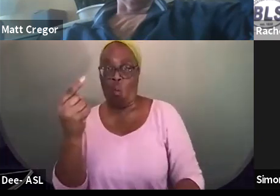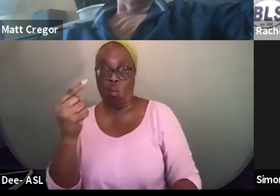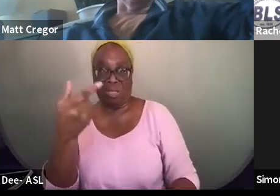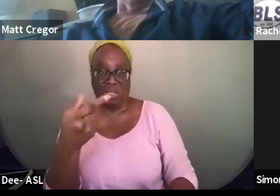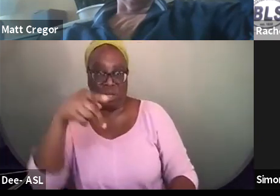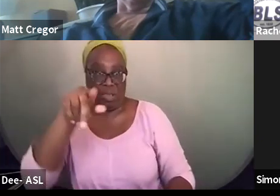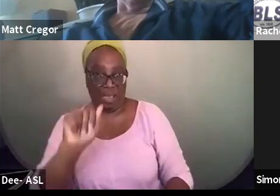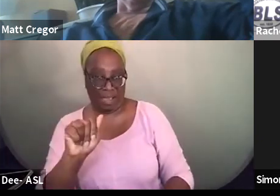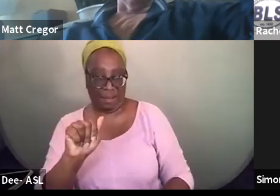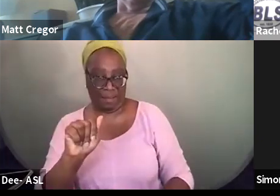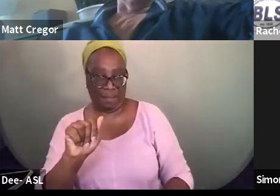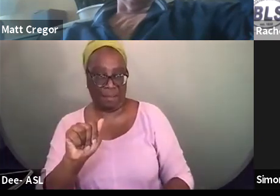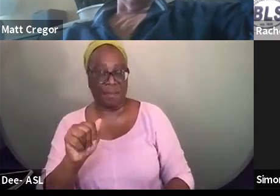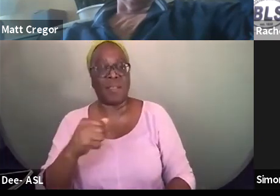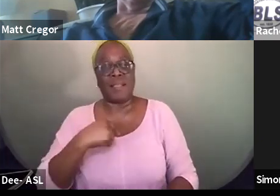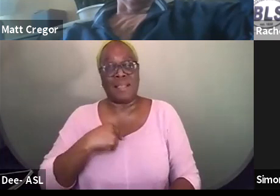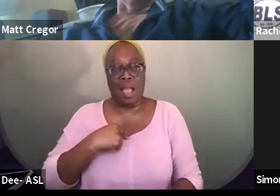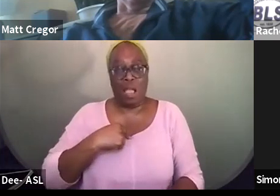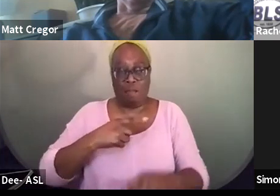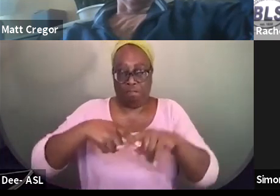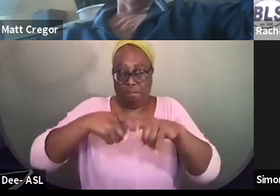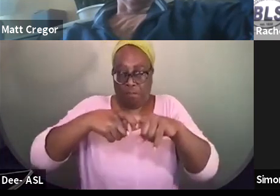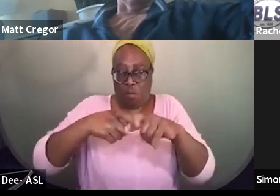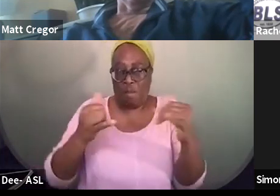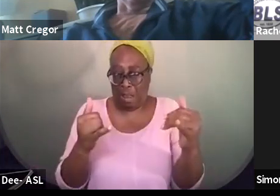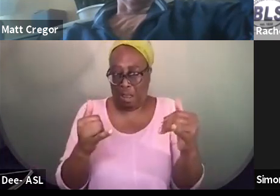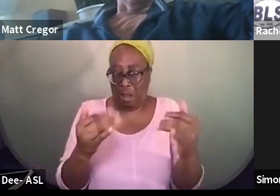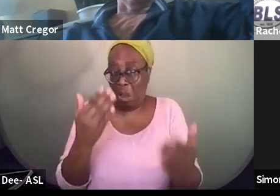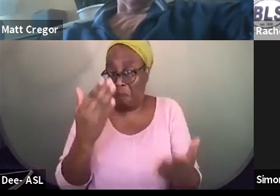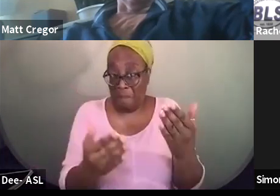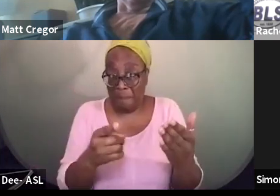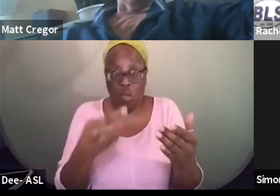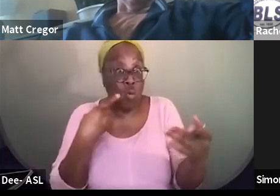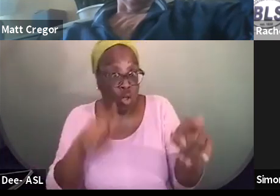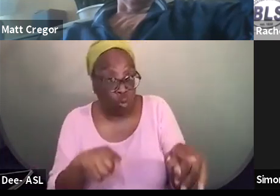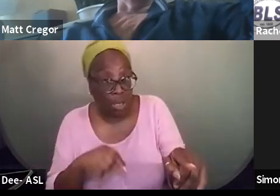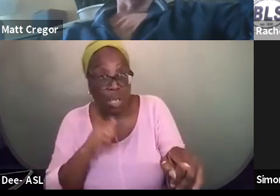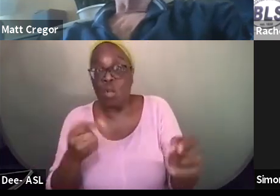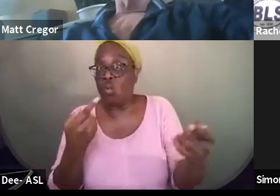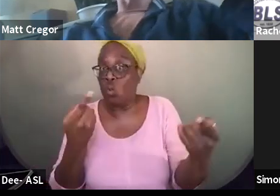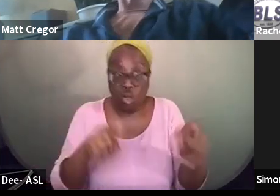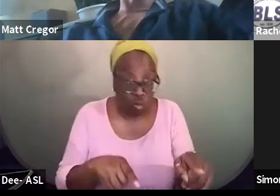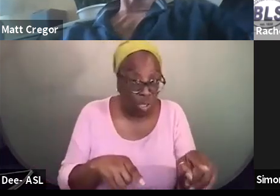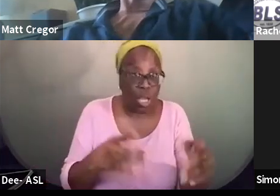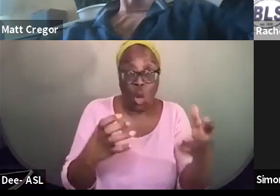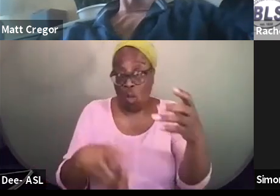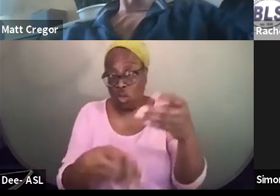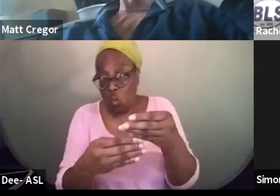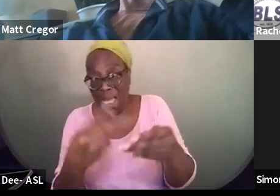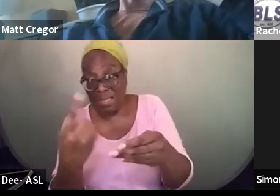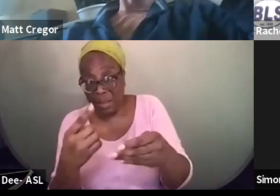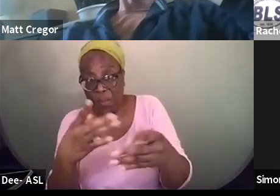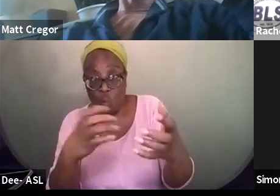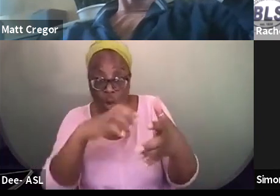I'll stop there. There may be additions, subtractions, disagreements, but that to me is where we